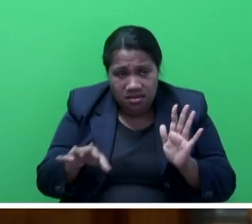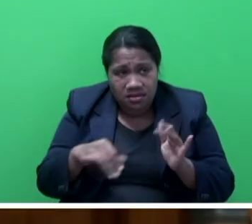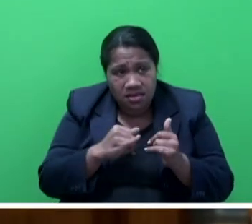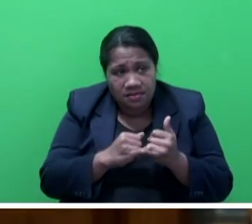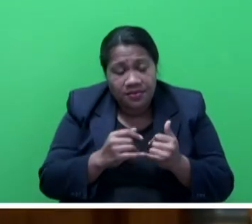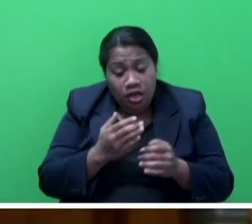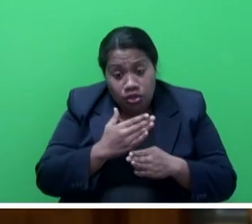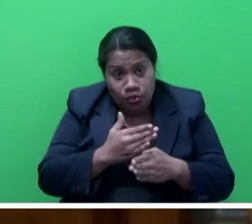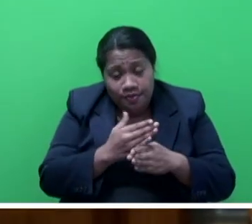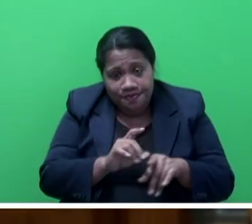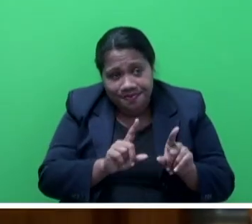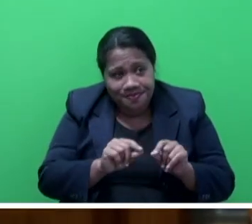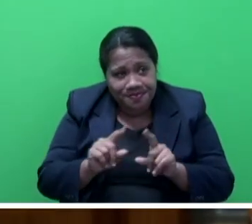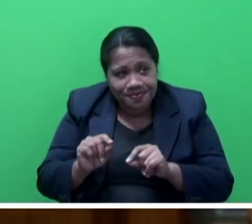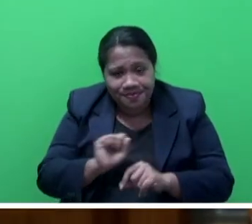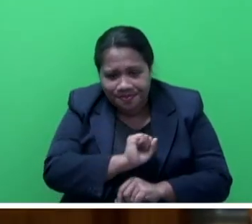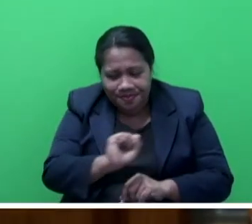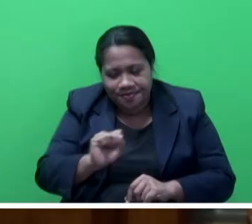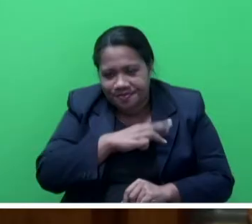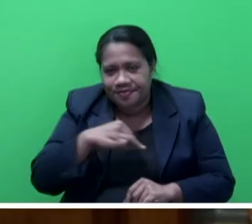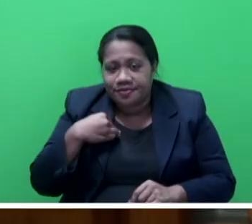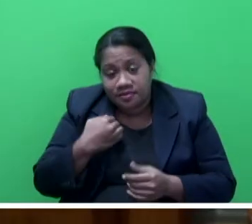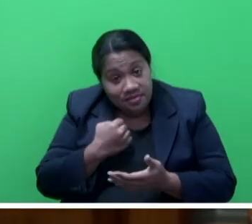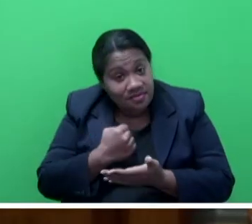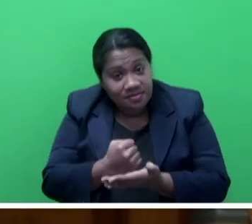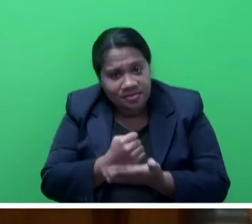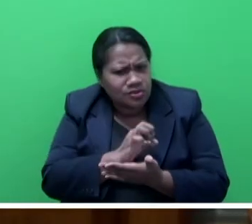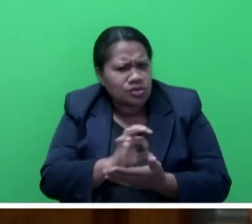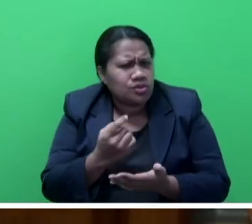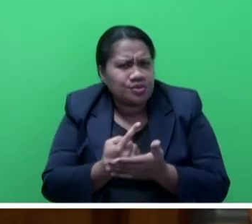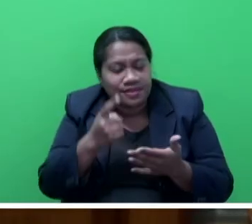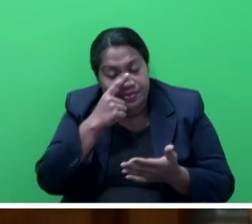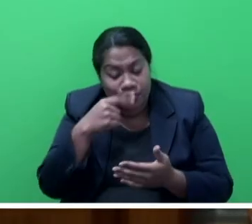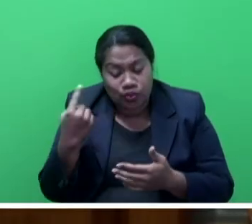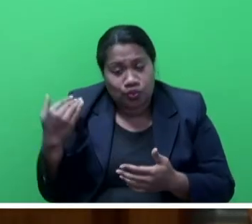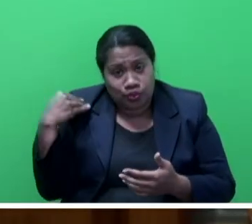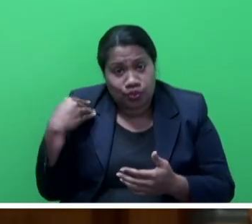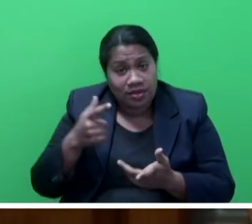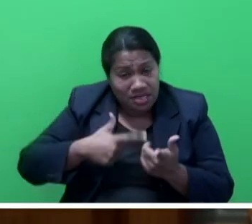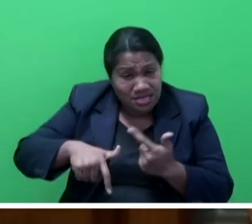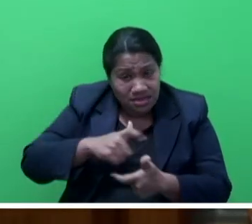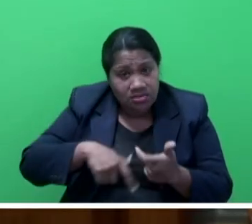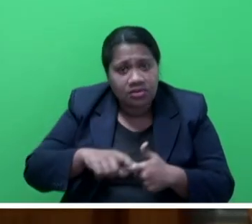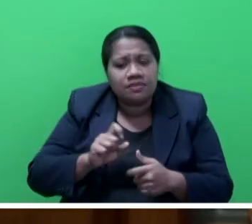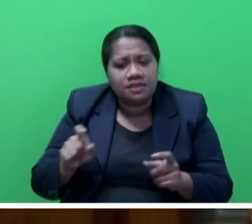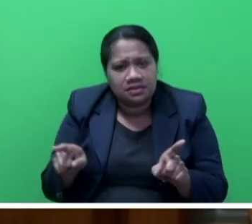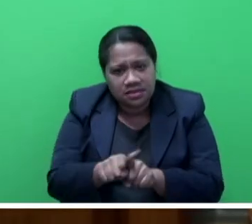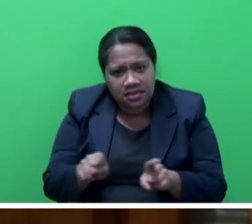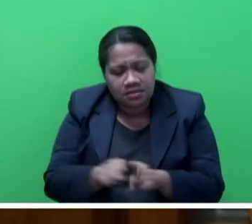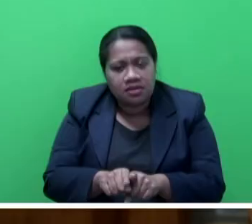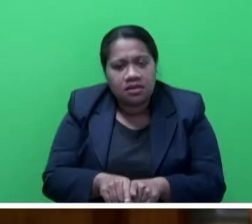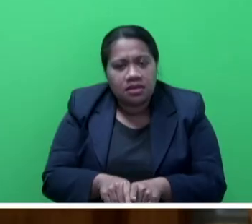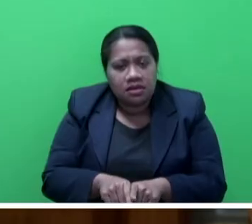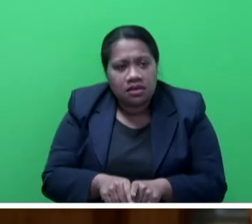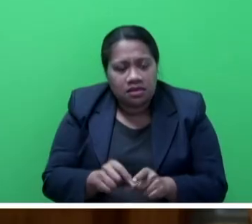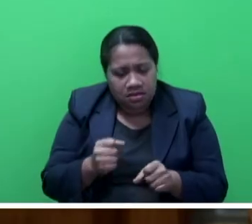carried out by their ministries in assisting not only the people who are affected by the cyclones, but also our work within the education